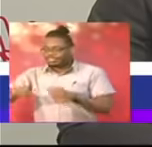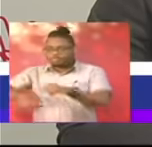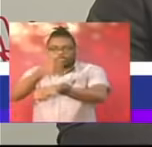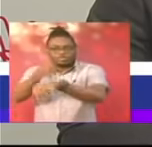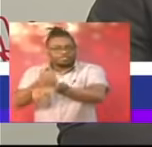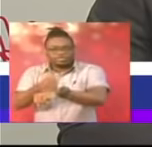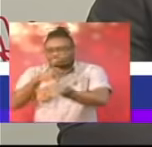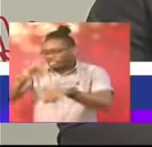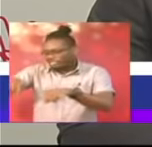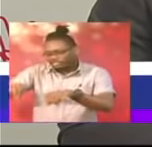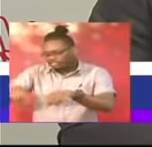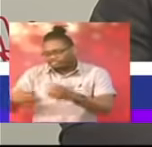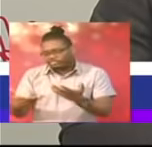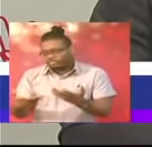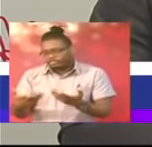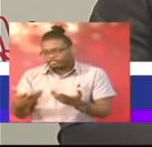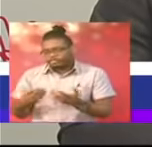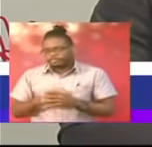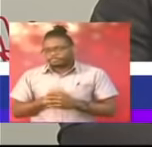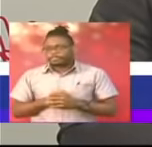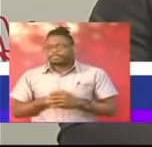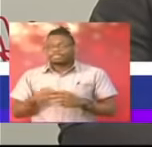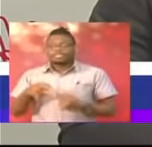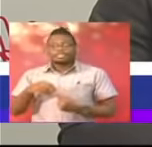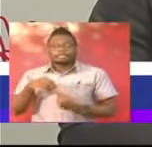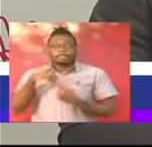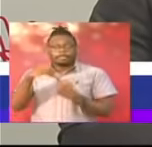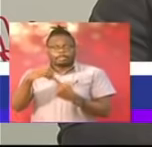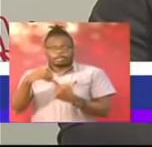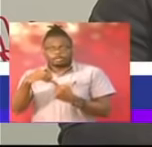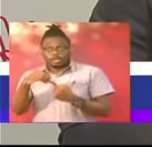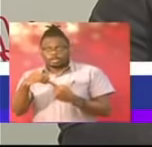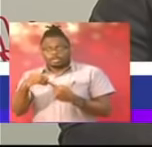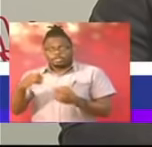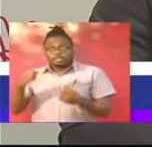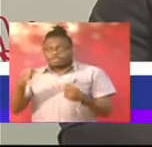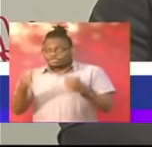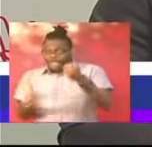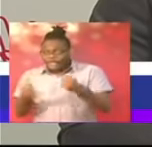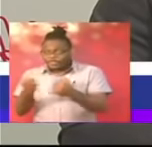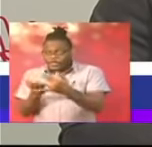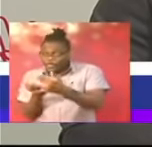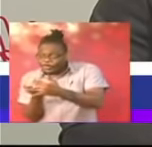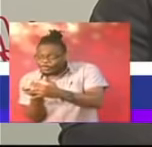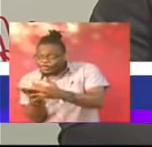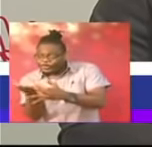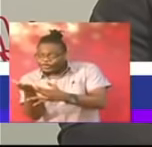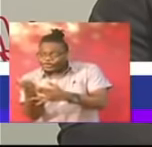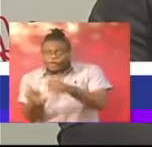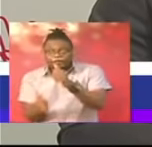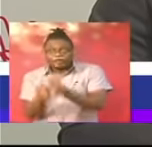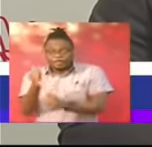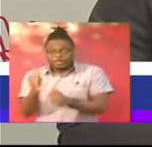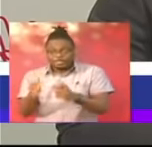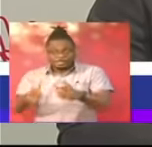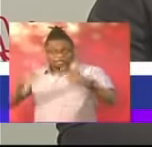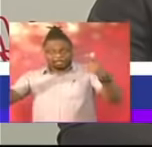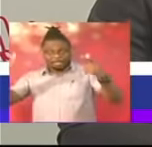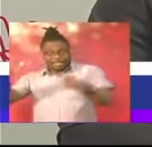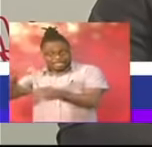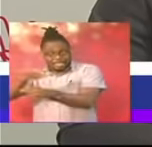And so, especially through the drive-thrus and most of the mass vaccination locations. So